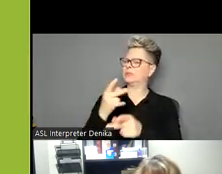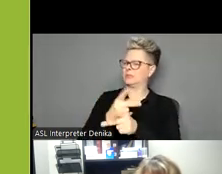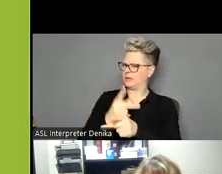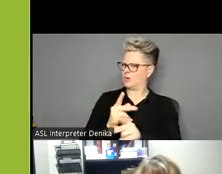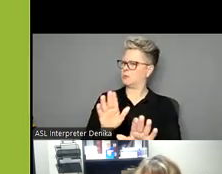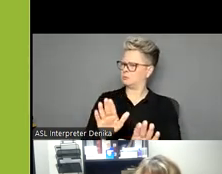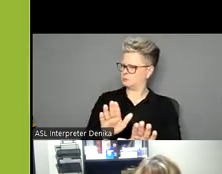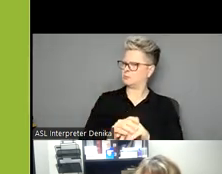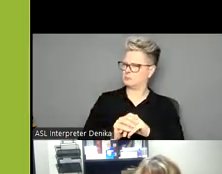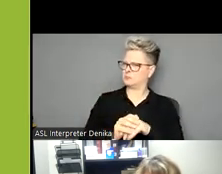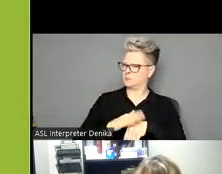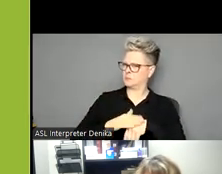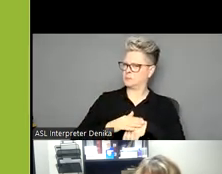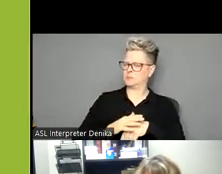would say.